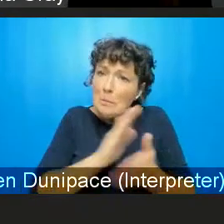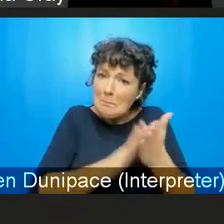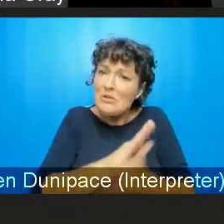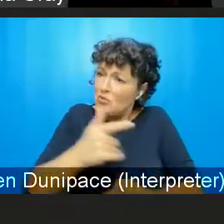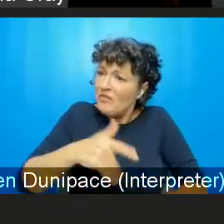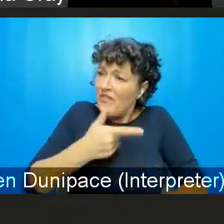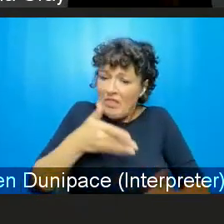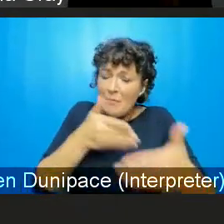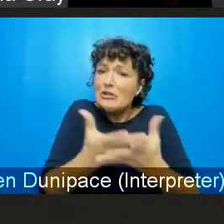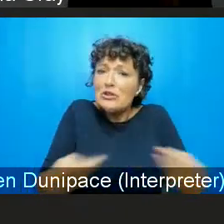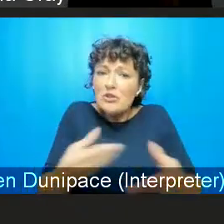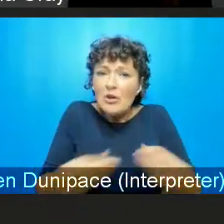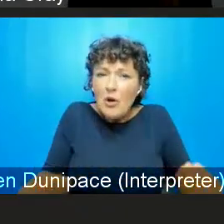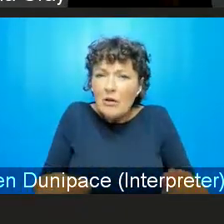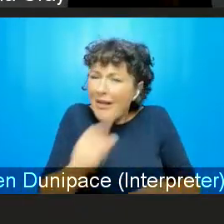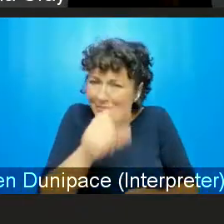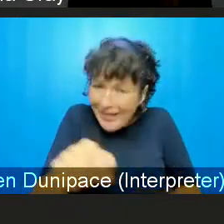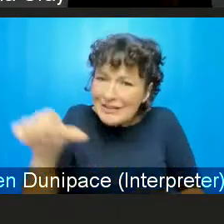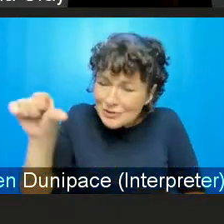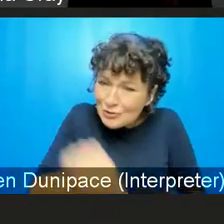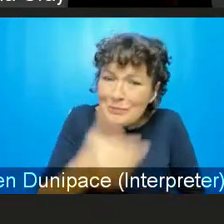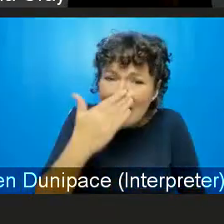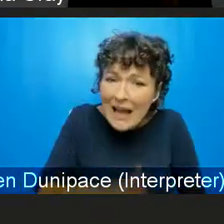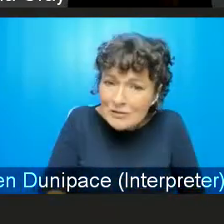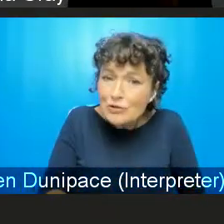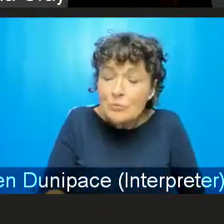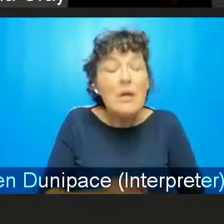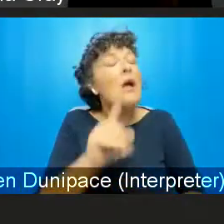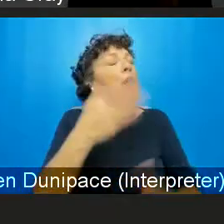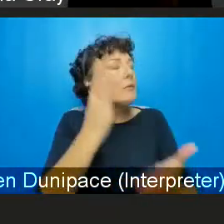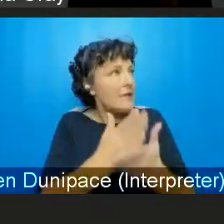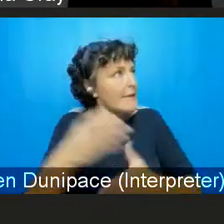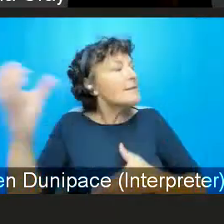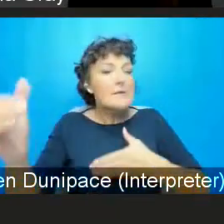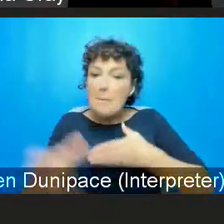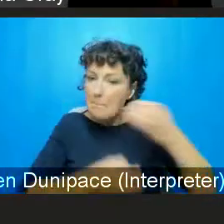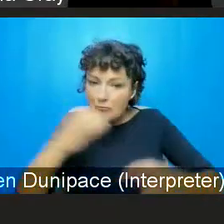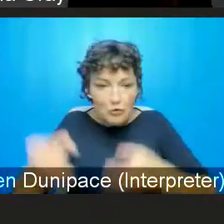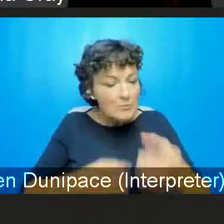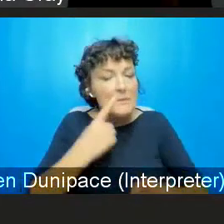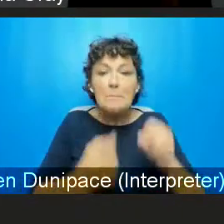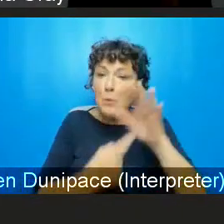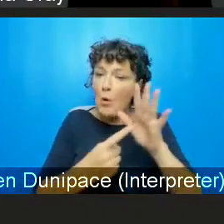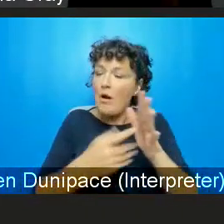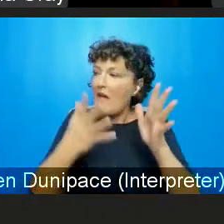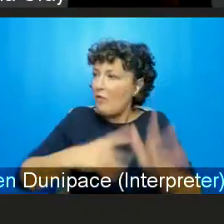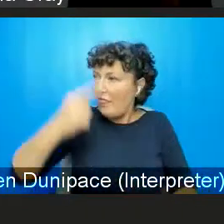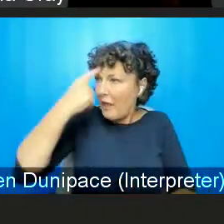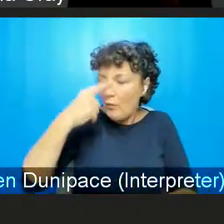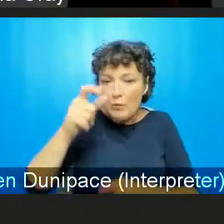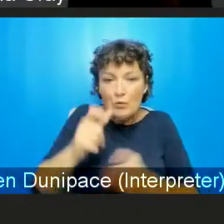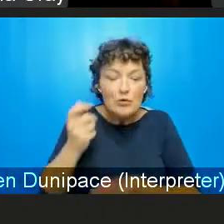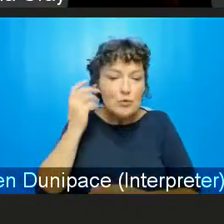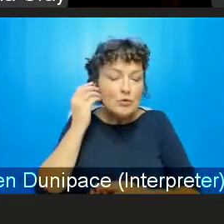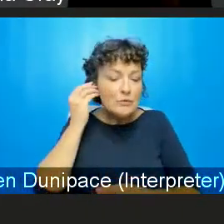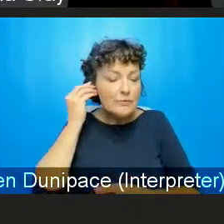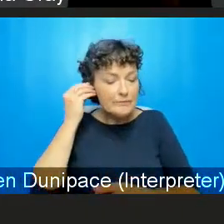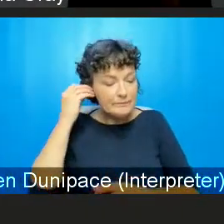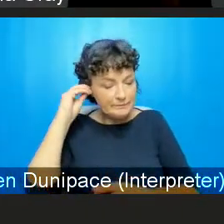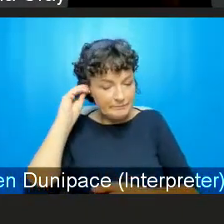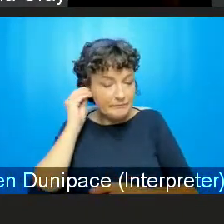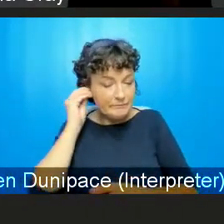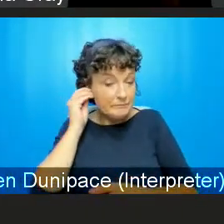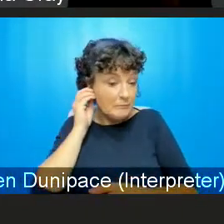So recruitment's important, looking at what we do, being smart, trying to redefine existing ways of doing things,